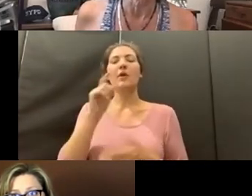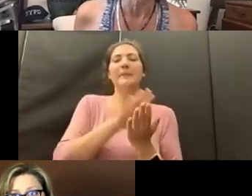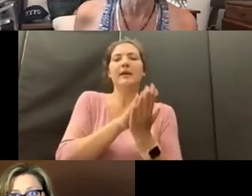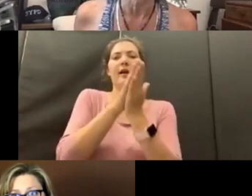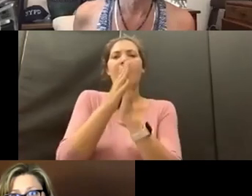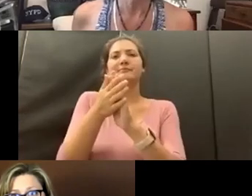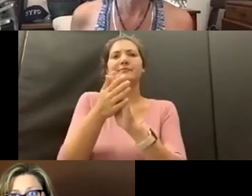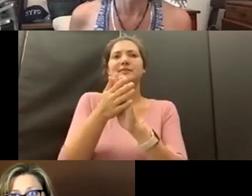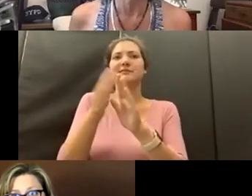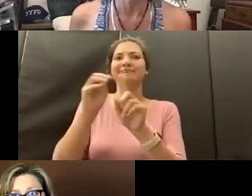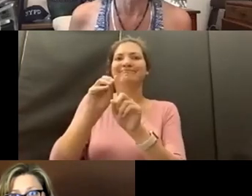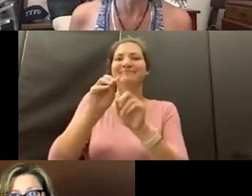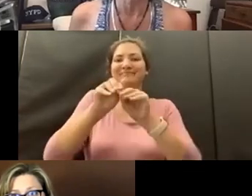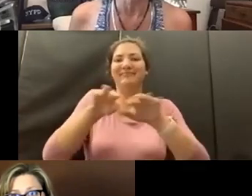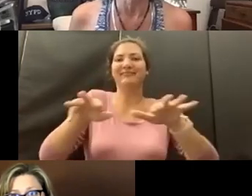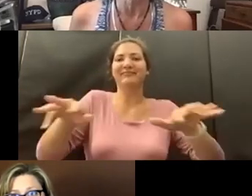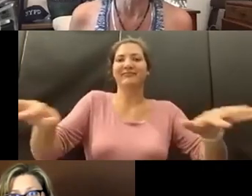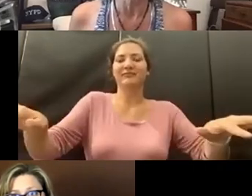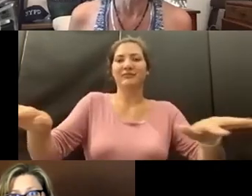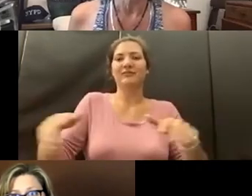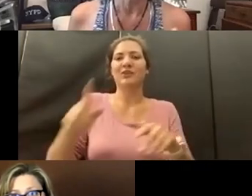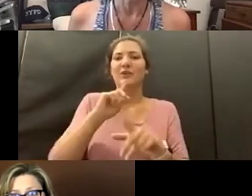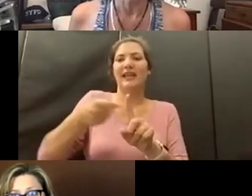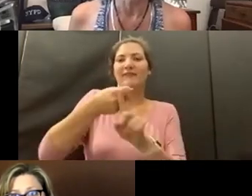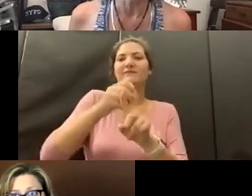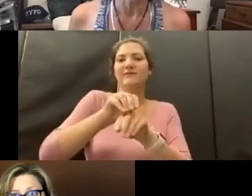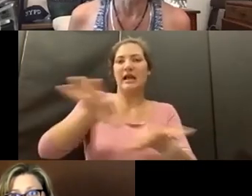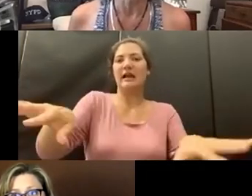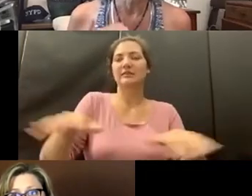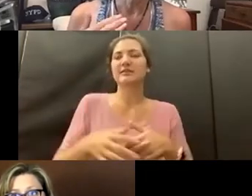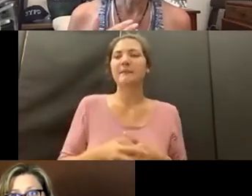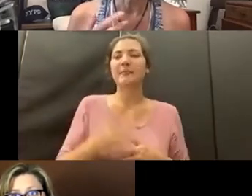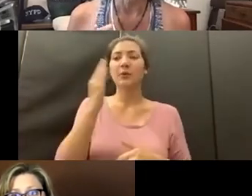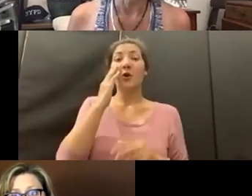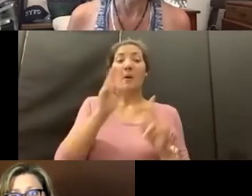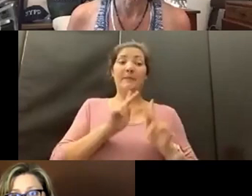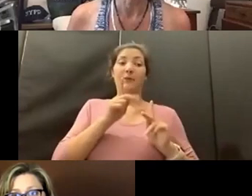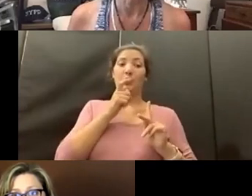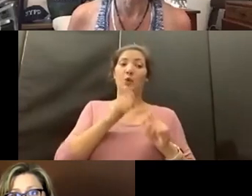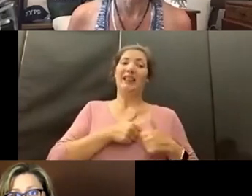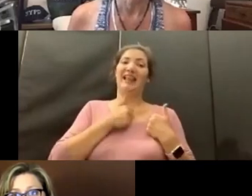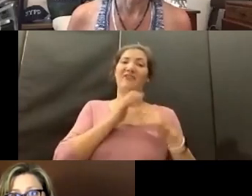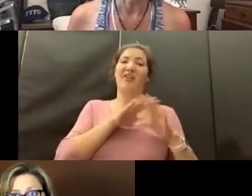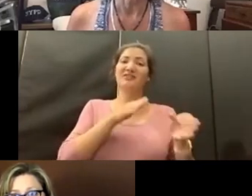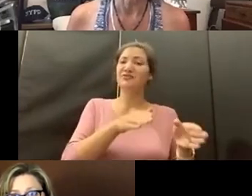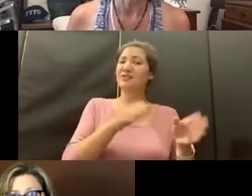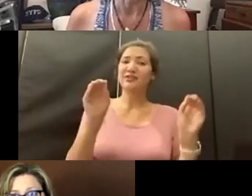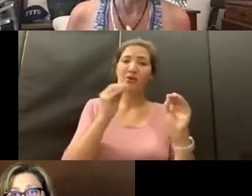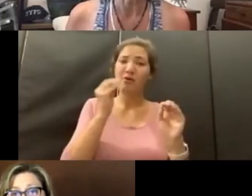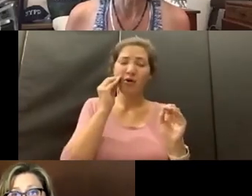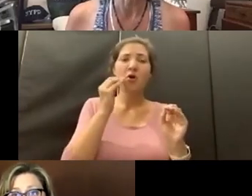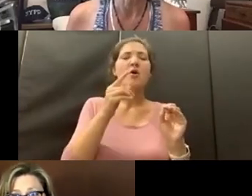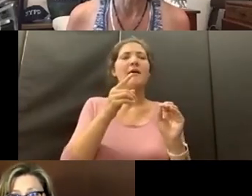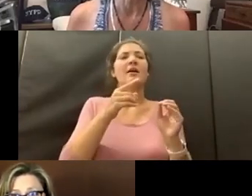the line, because we know that people that are on the street for any length of time have more health issues, you know, then they have